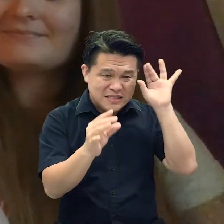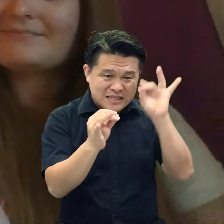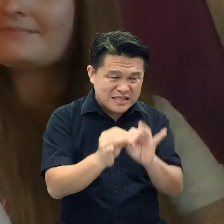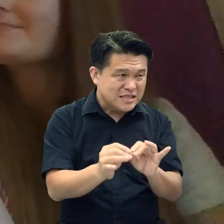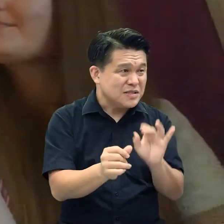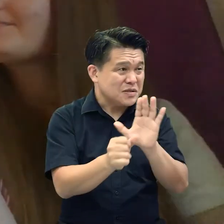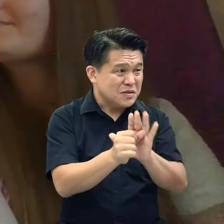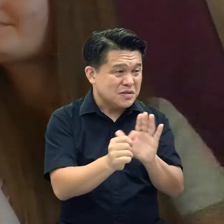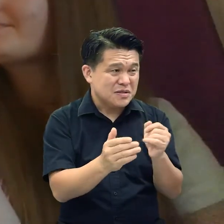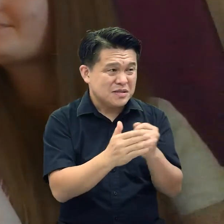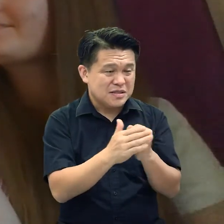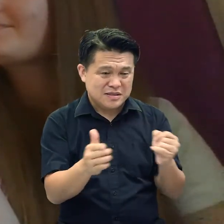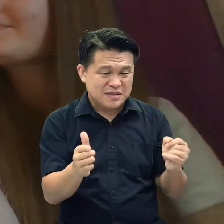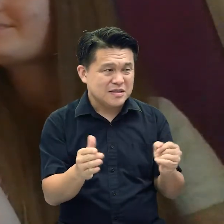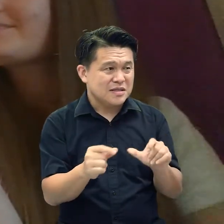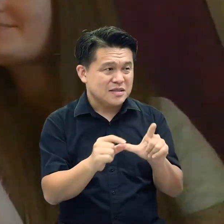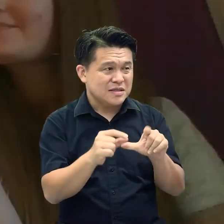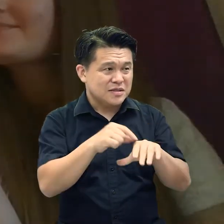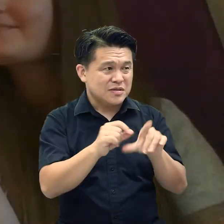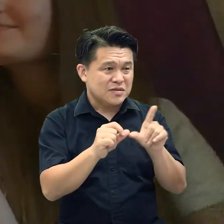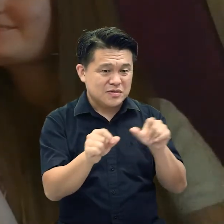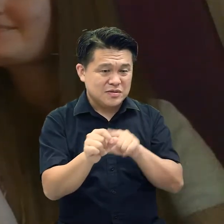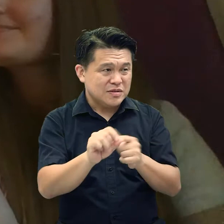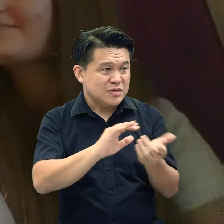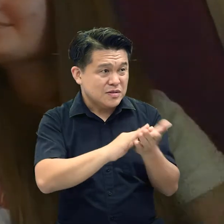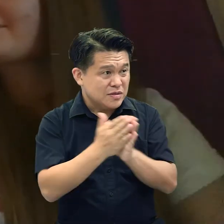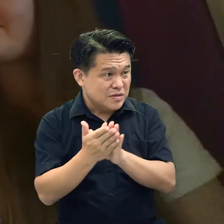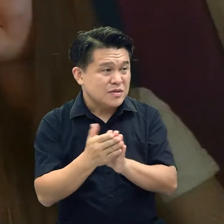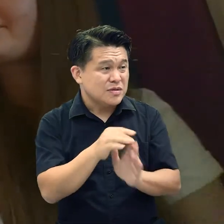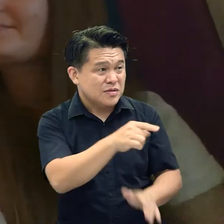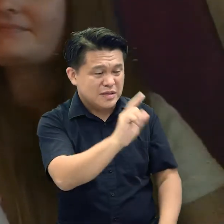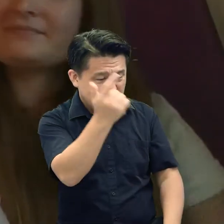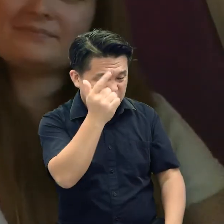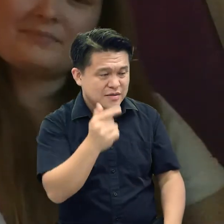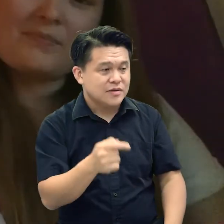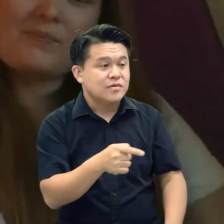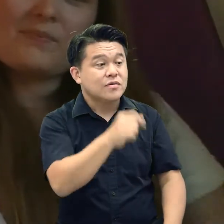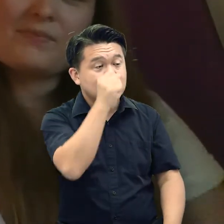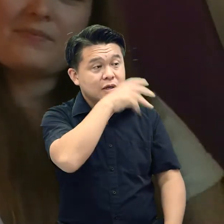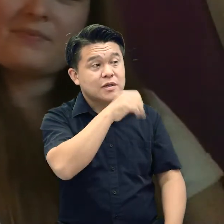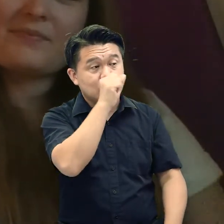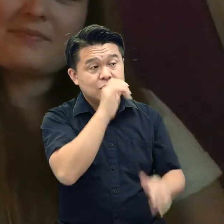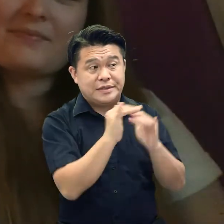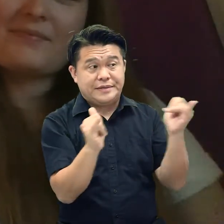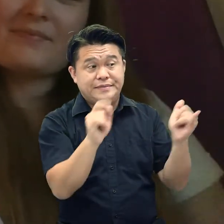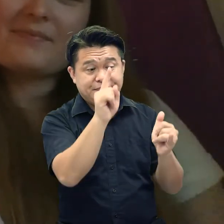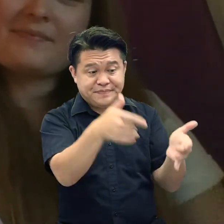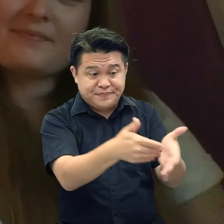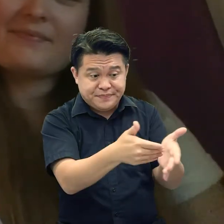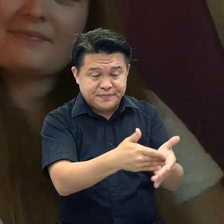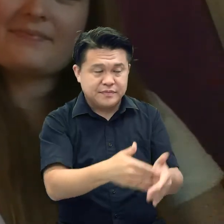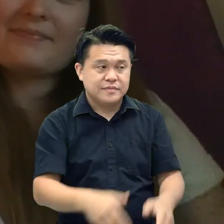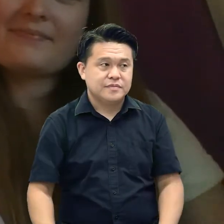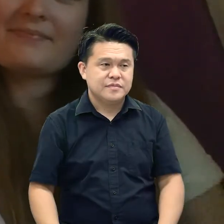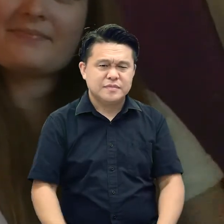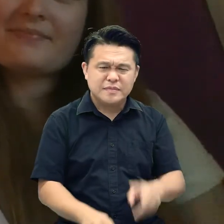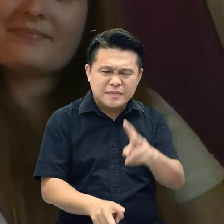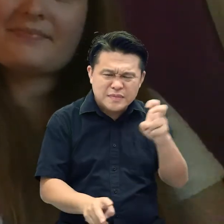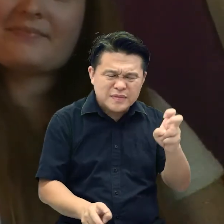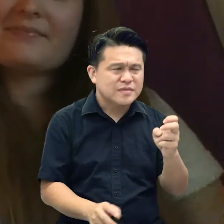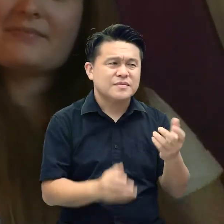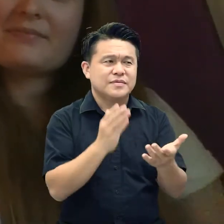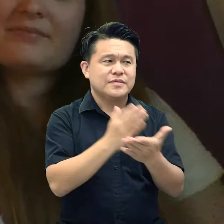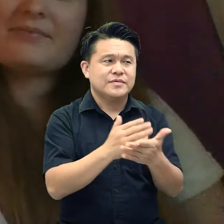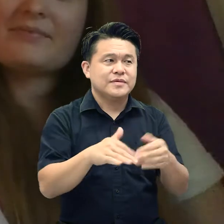So it's kind of weird, and it's just like you supporting LGBT plus rights is not